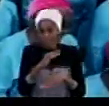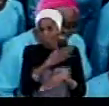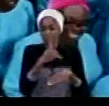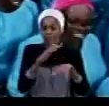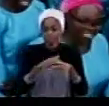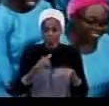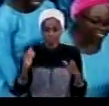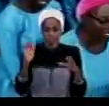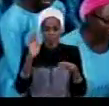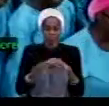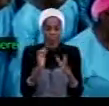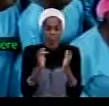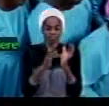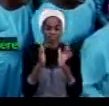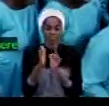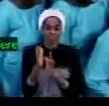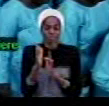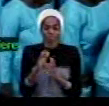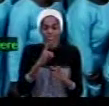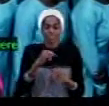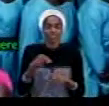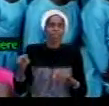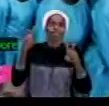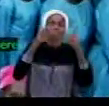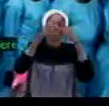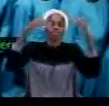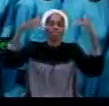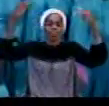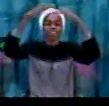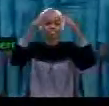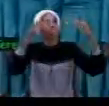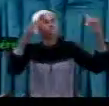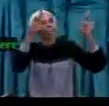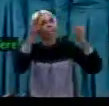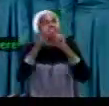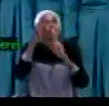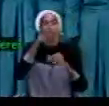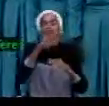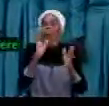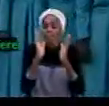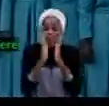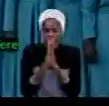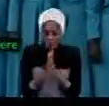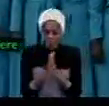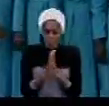call on Jesus, and they look to heaven expecting as they pray.